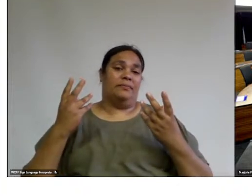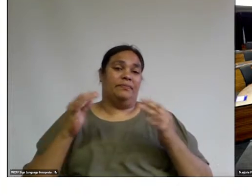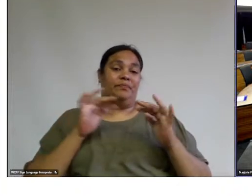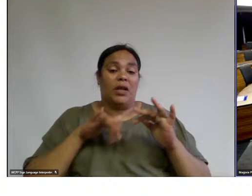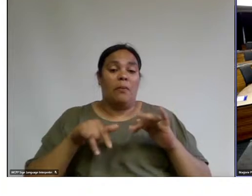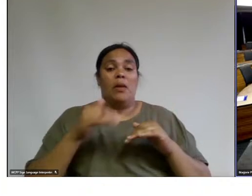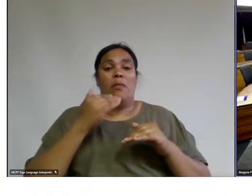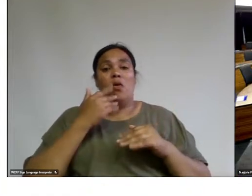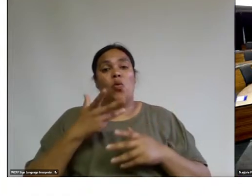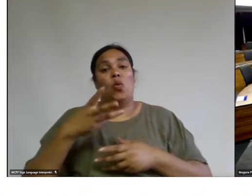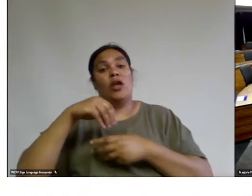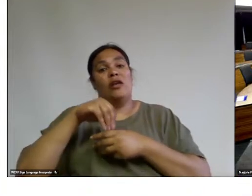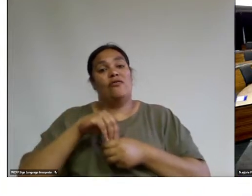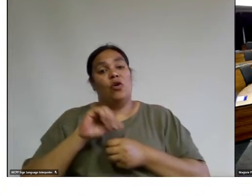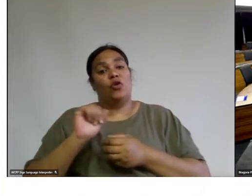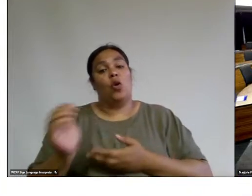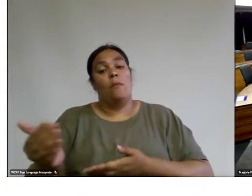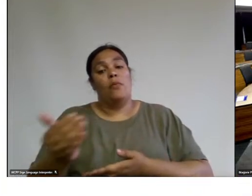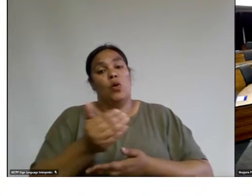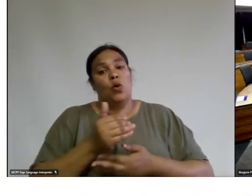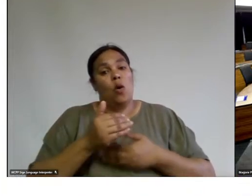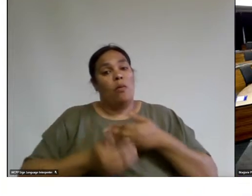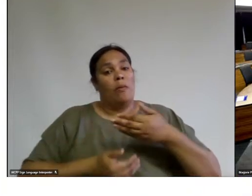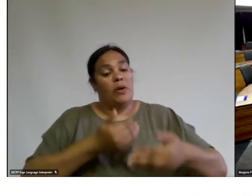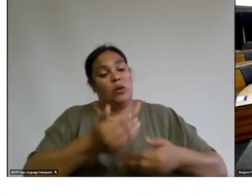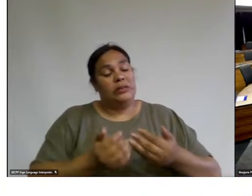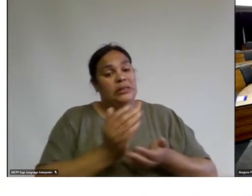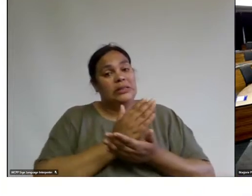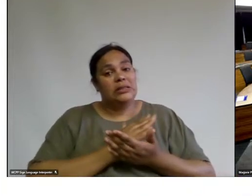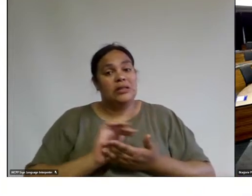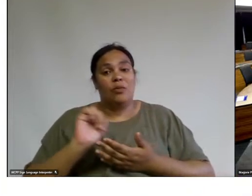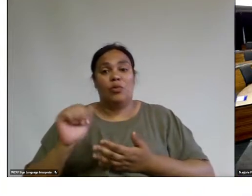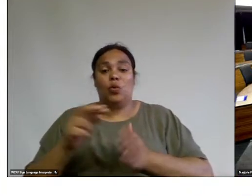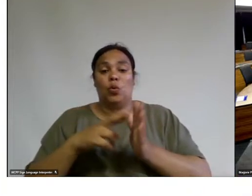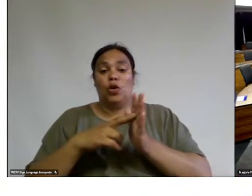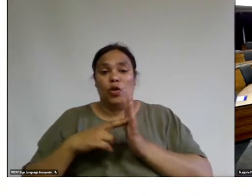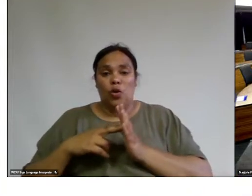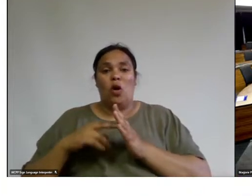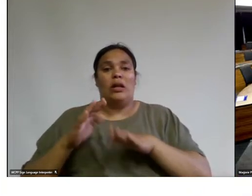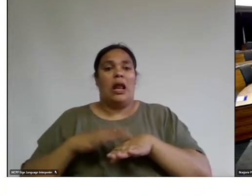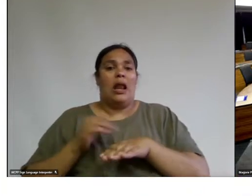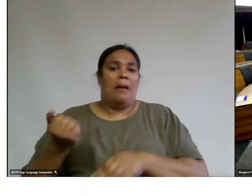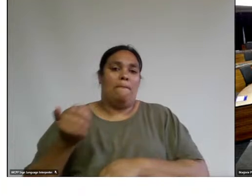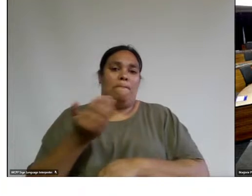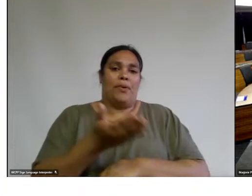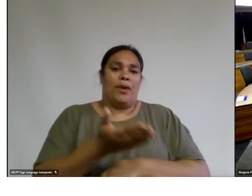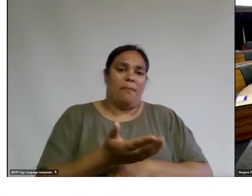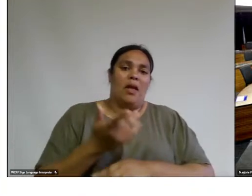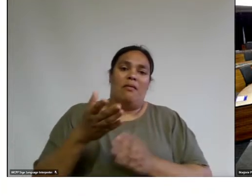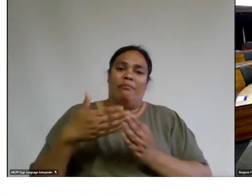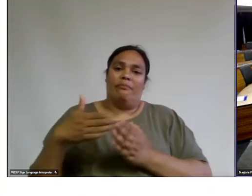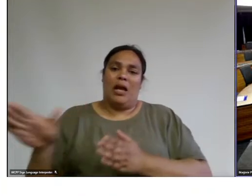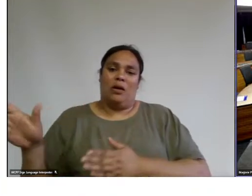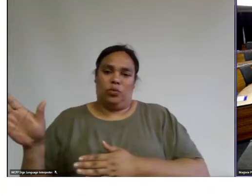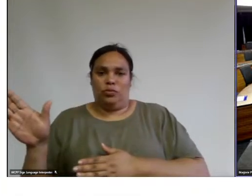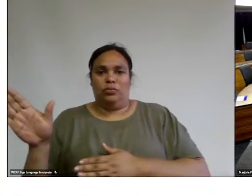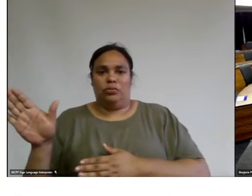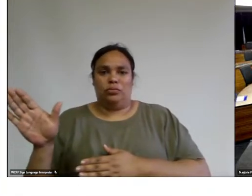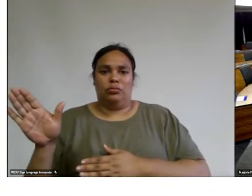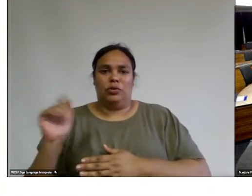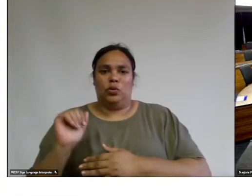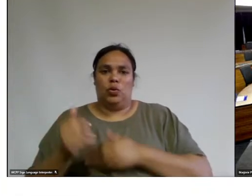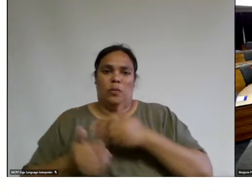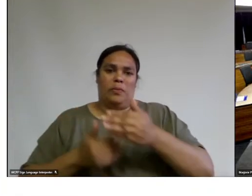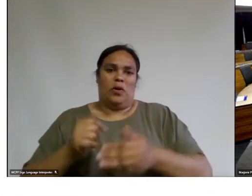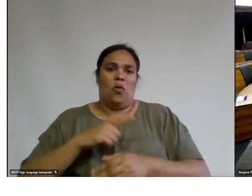people who are involved in procurement processes that some of their requests were thrown out of the process